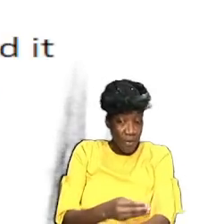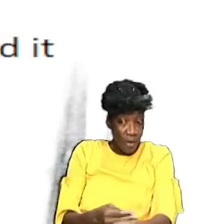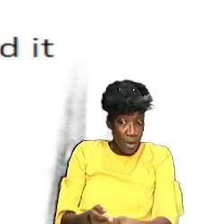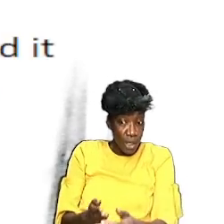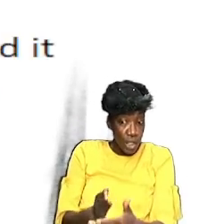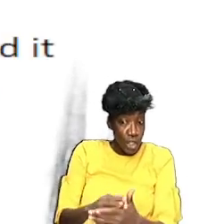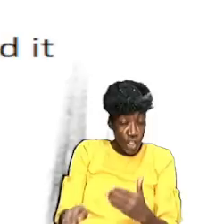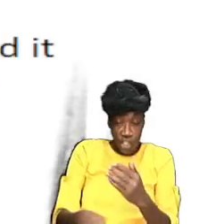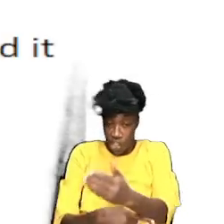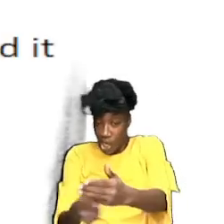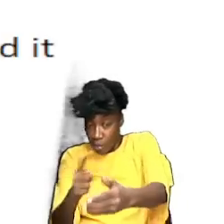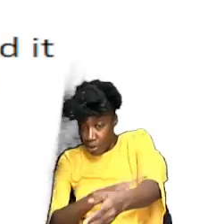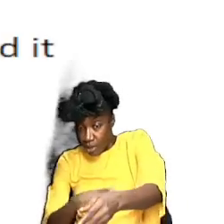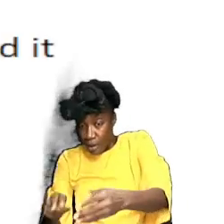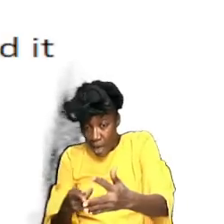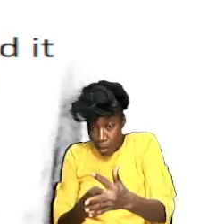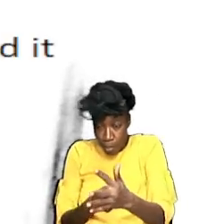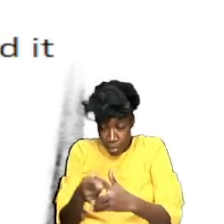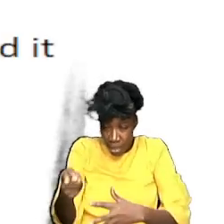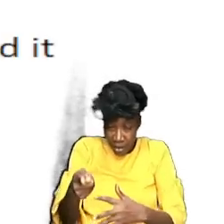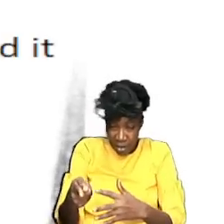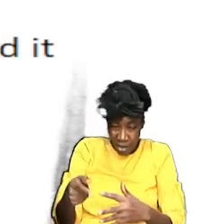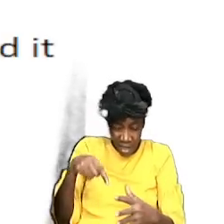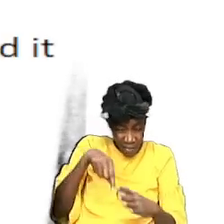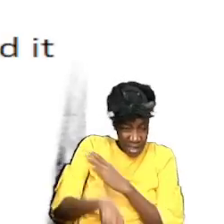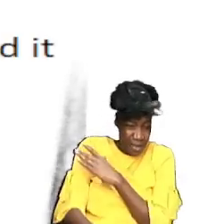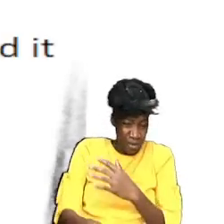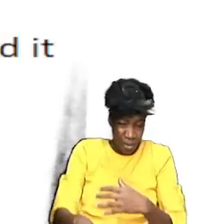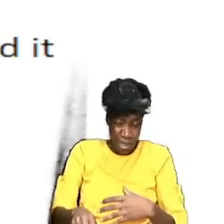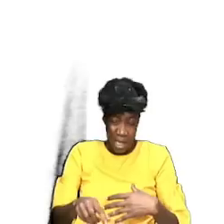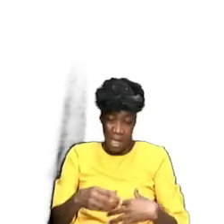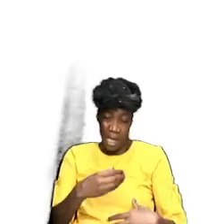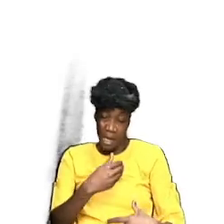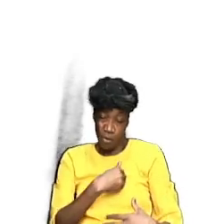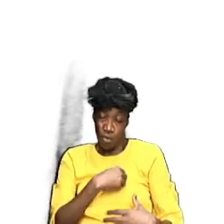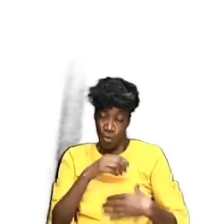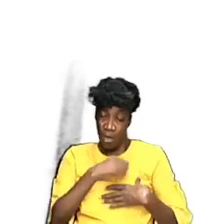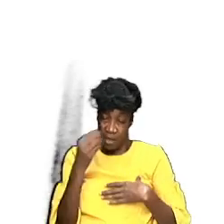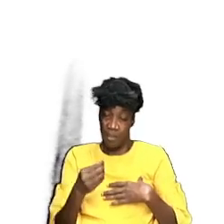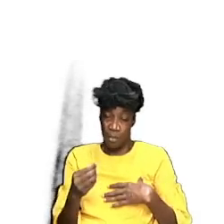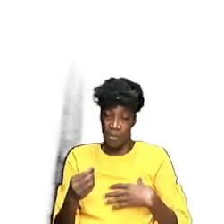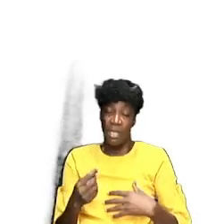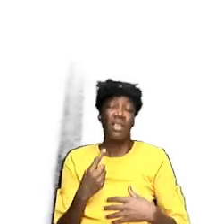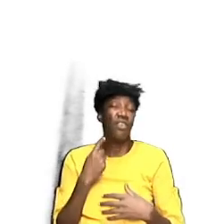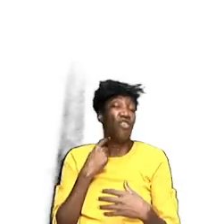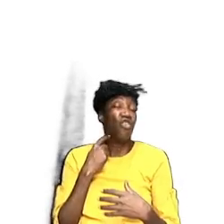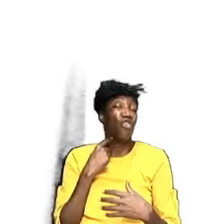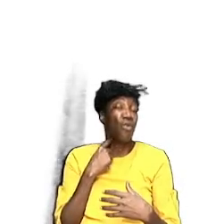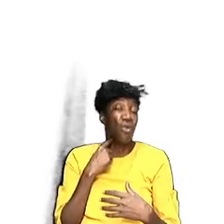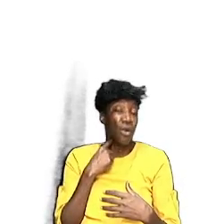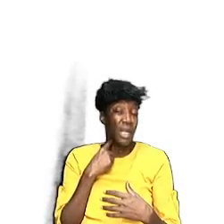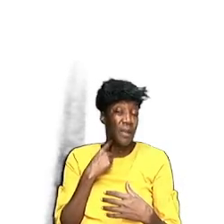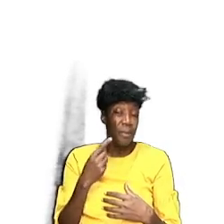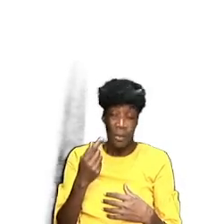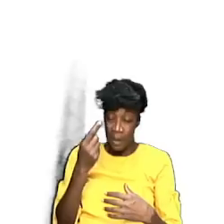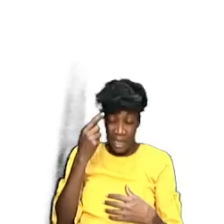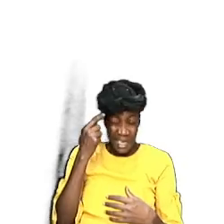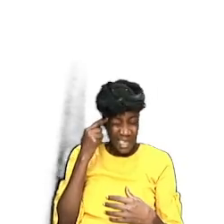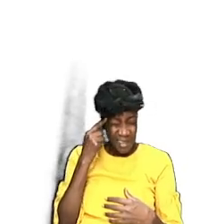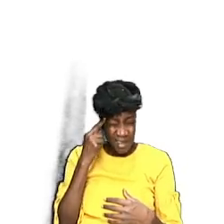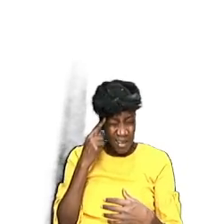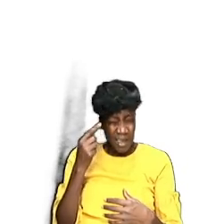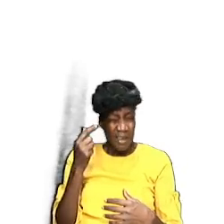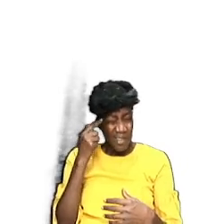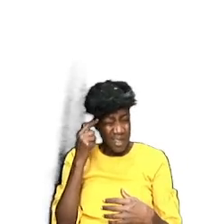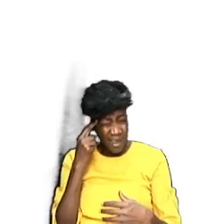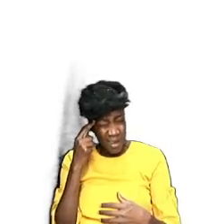dividing asunder, praise God, of soul and spirit, and of joints and marrow, and is a discerner of the thought and the intent